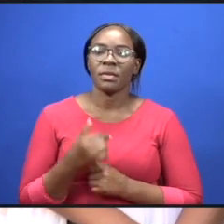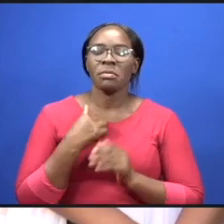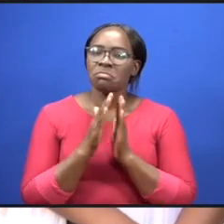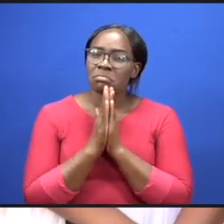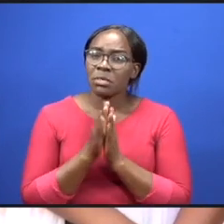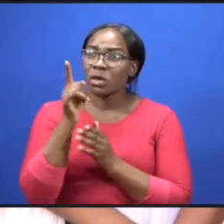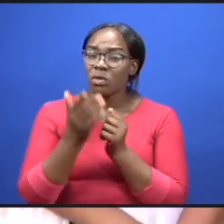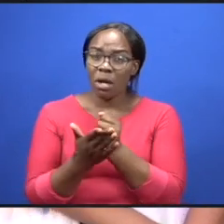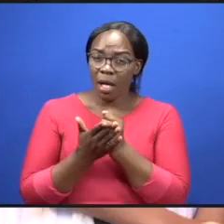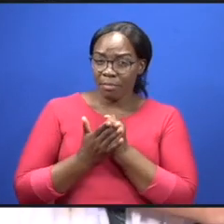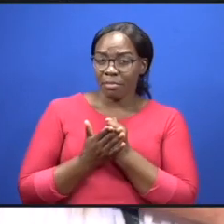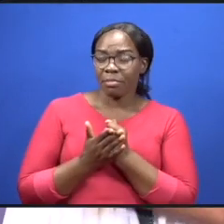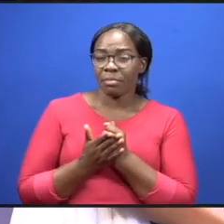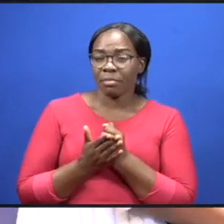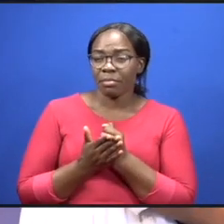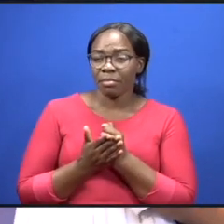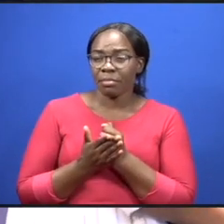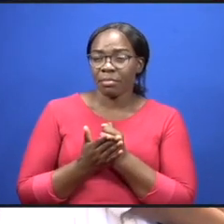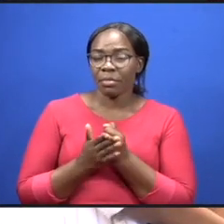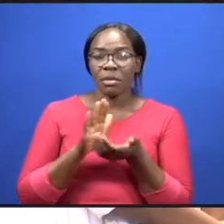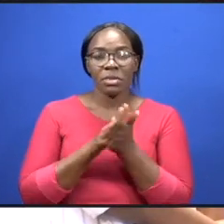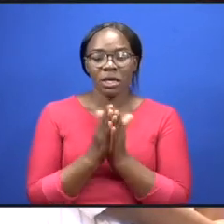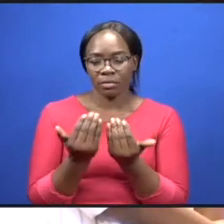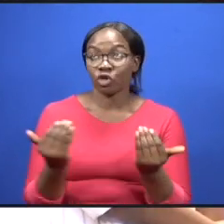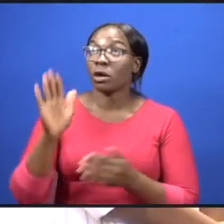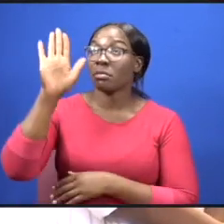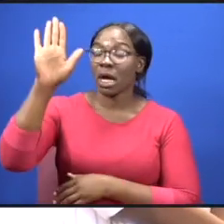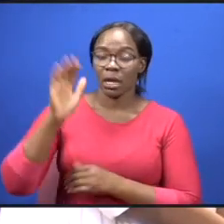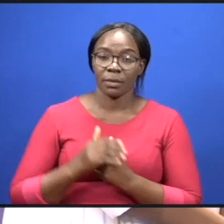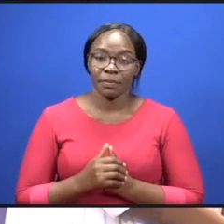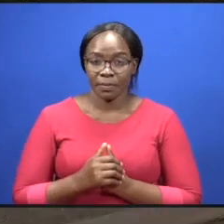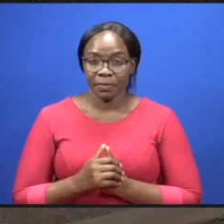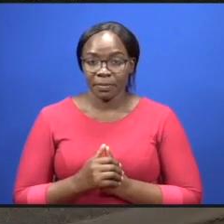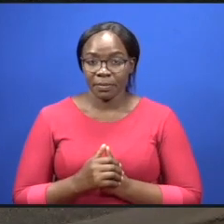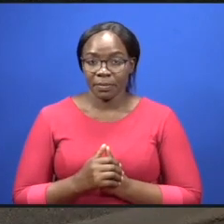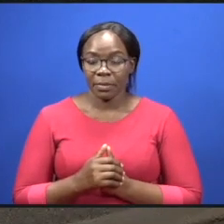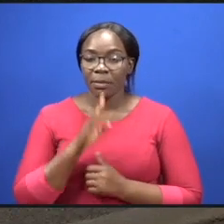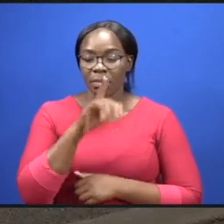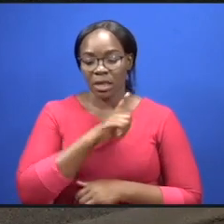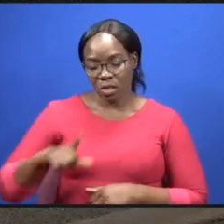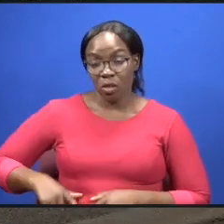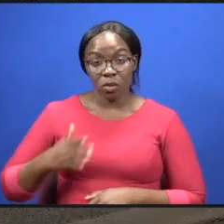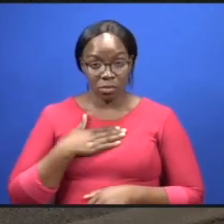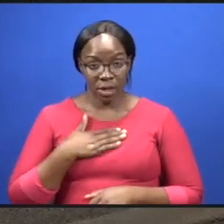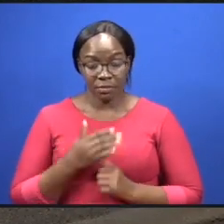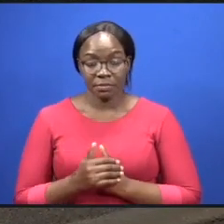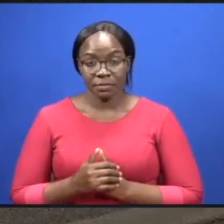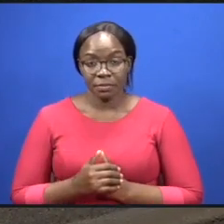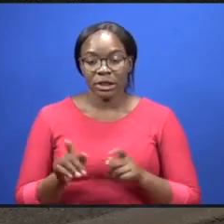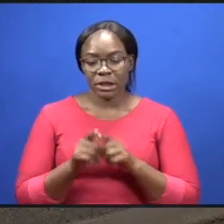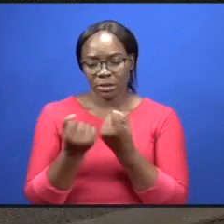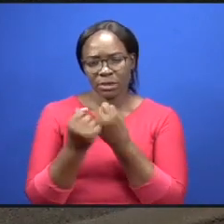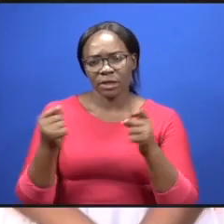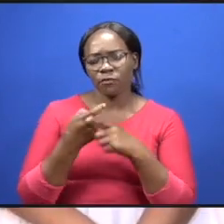I pray that you would help me to become your child. Be my Lord